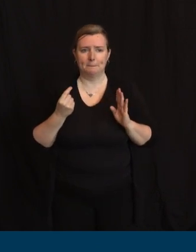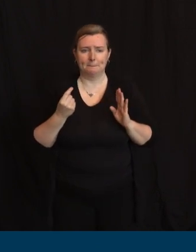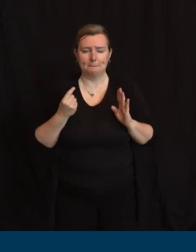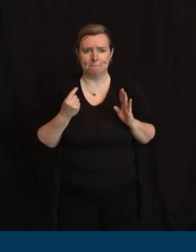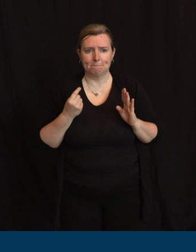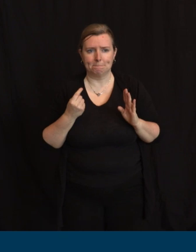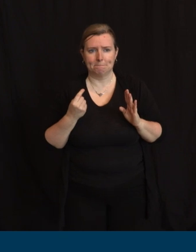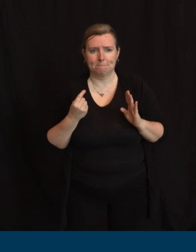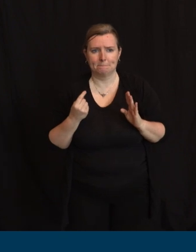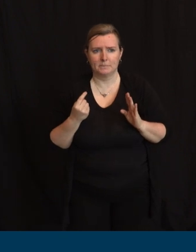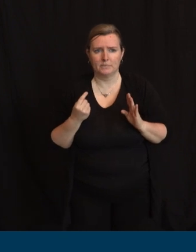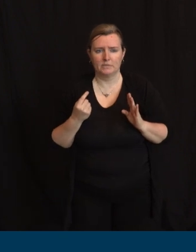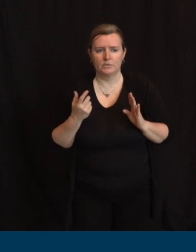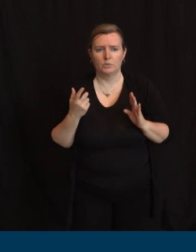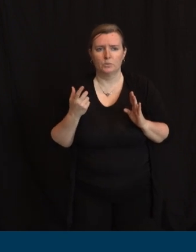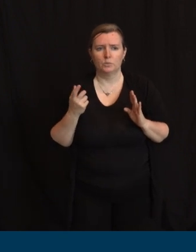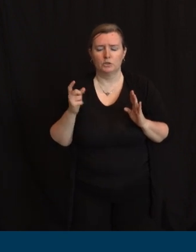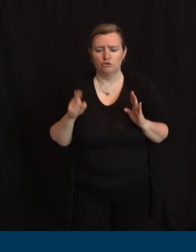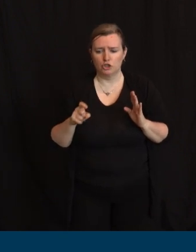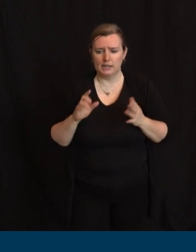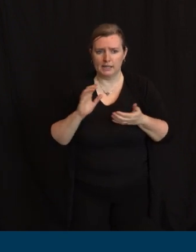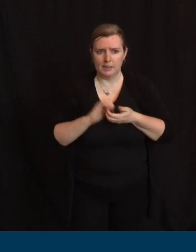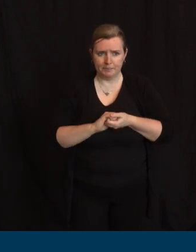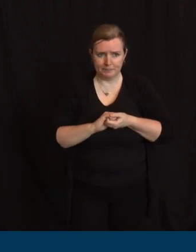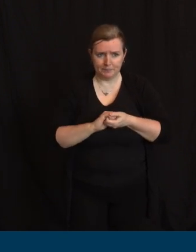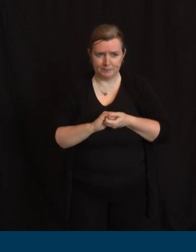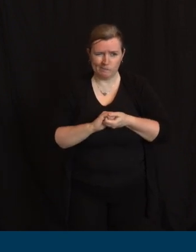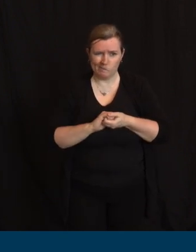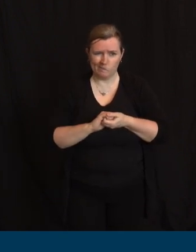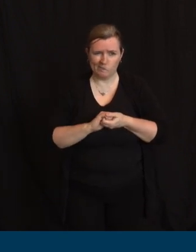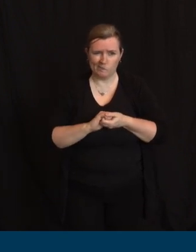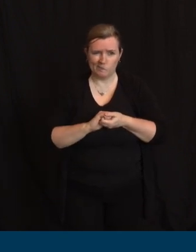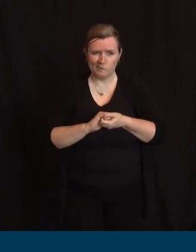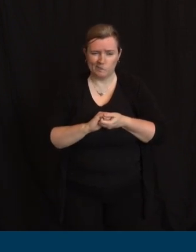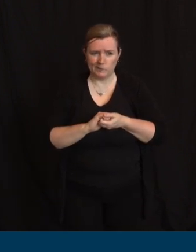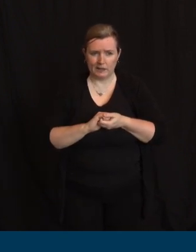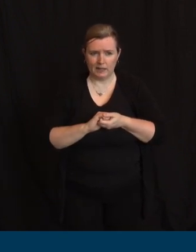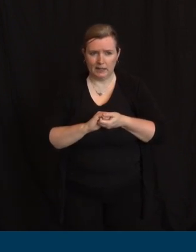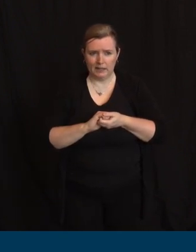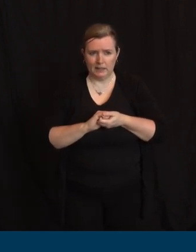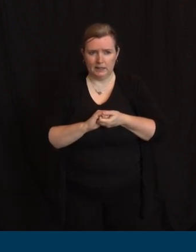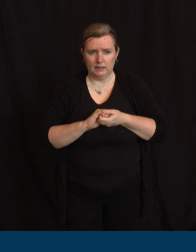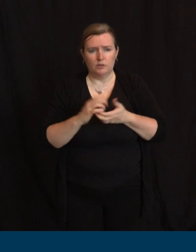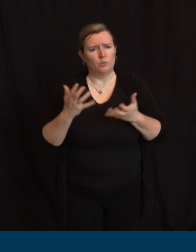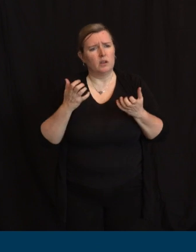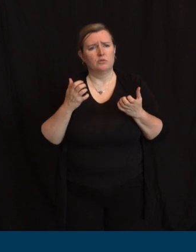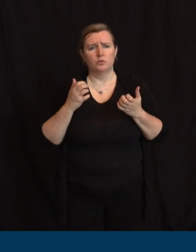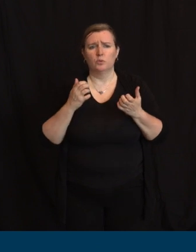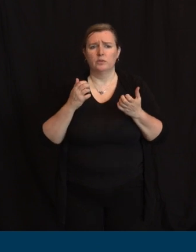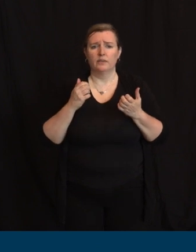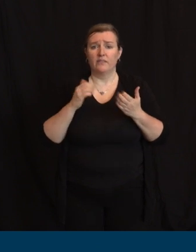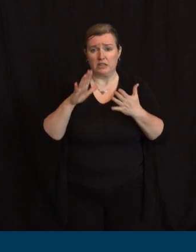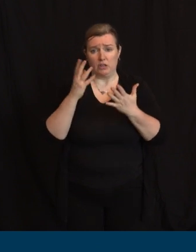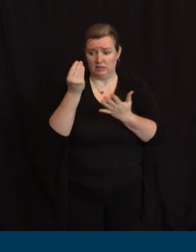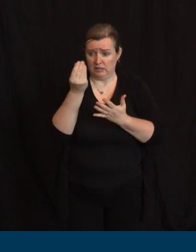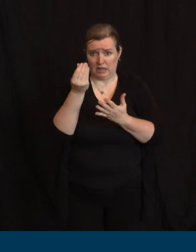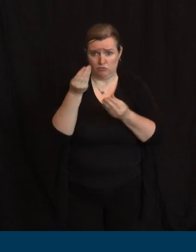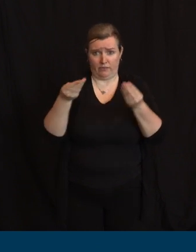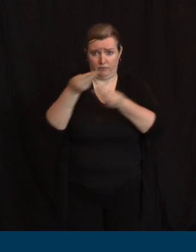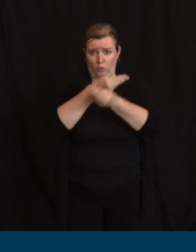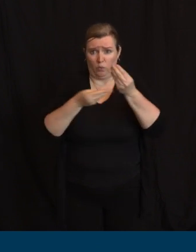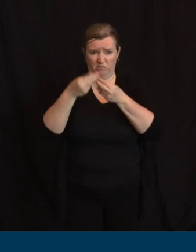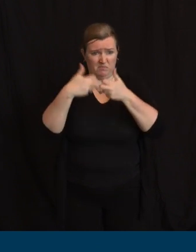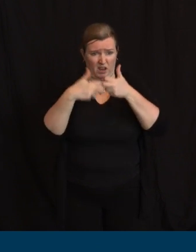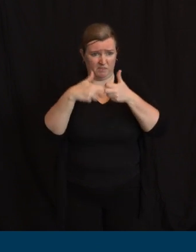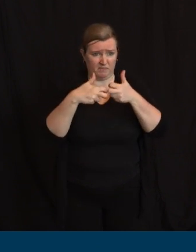both address our cash flow challenges as well as, keep our best public schools in the country, keep our full ranks